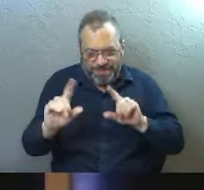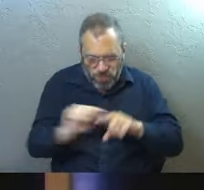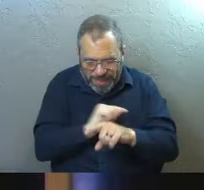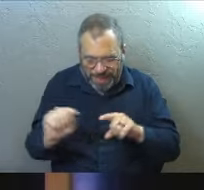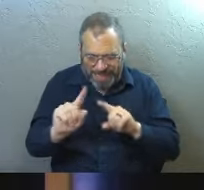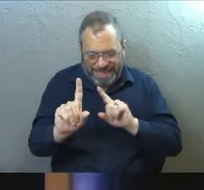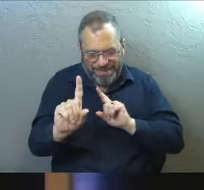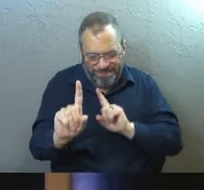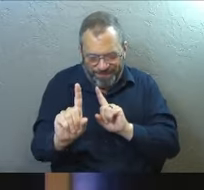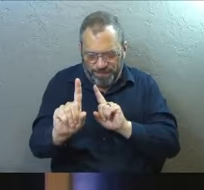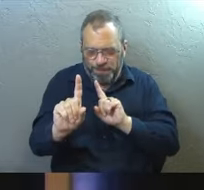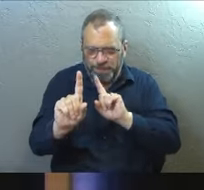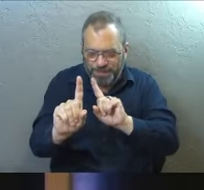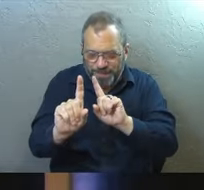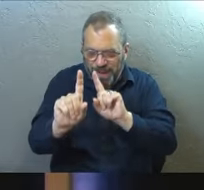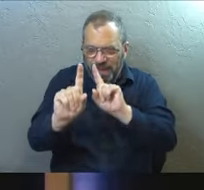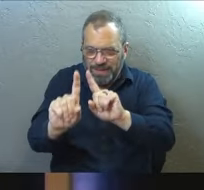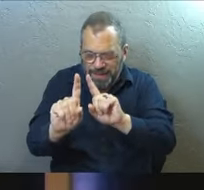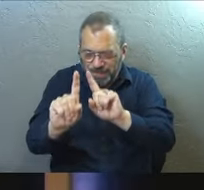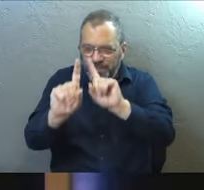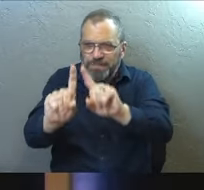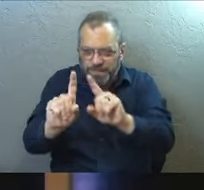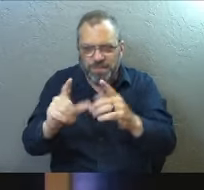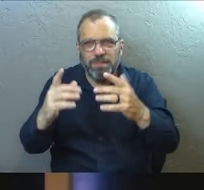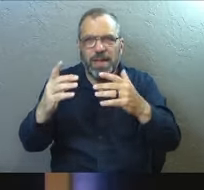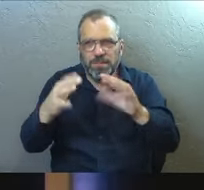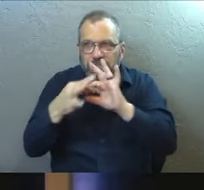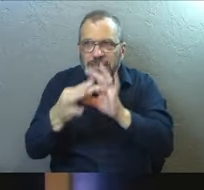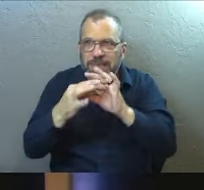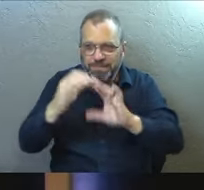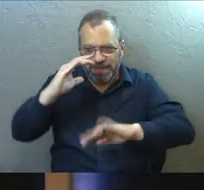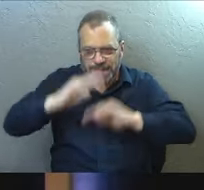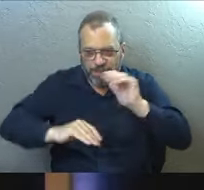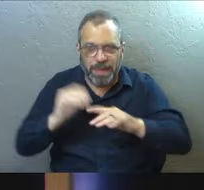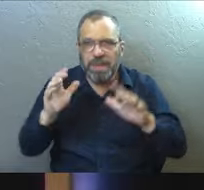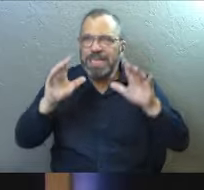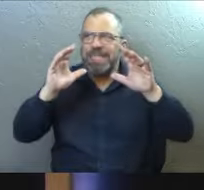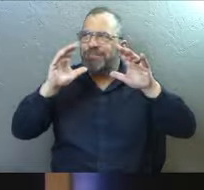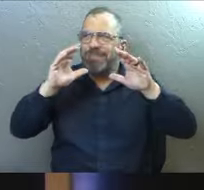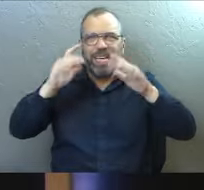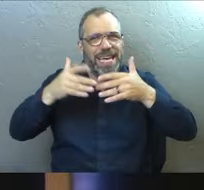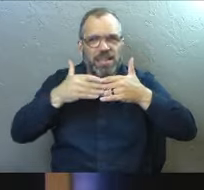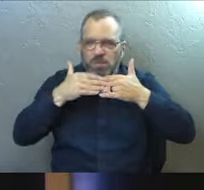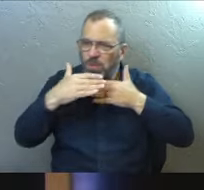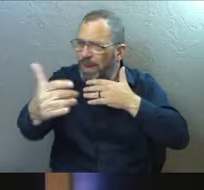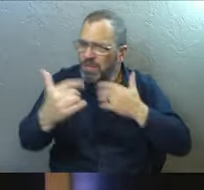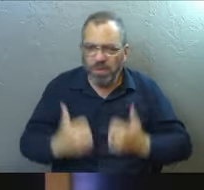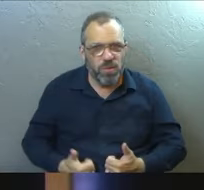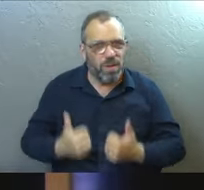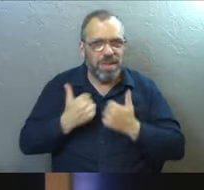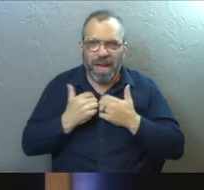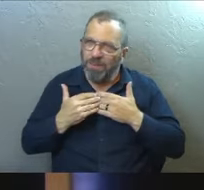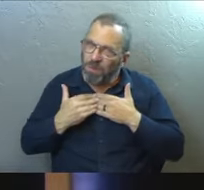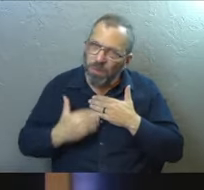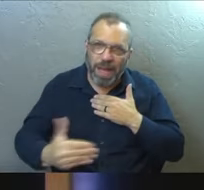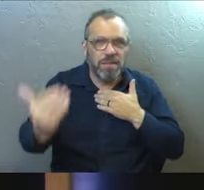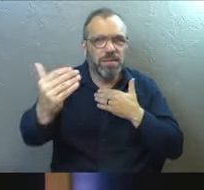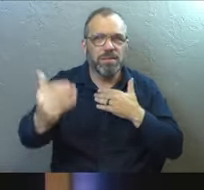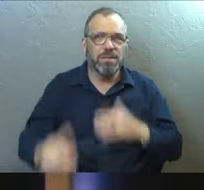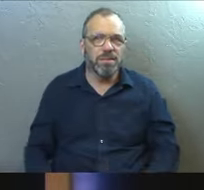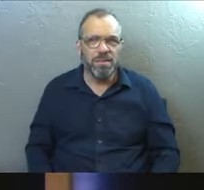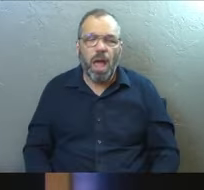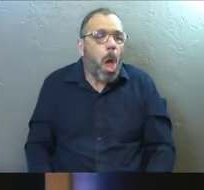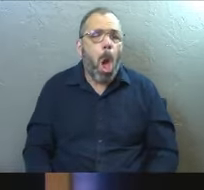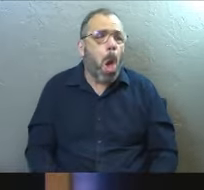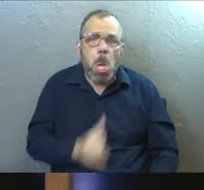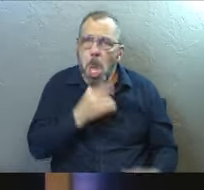train in this and get better at this, the better we get at it and the more relationship is built. And it's the rest of our life. This